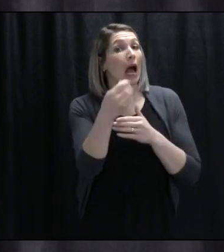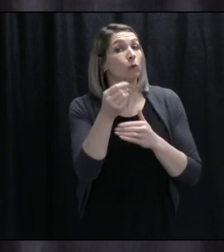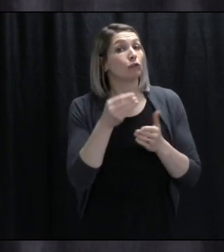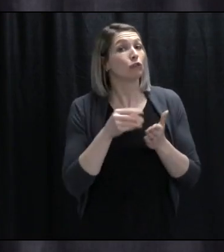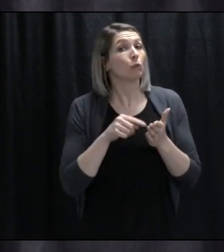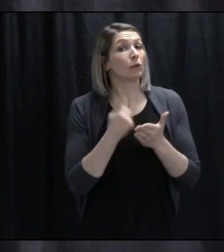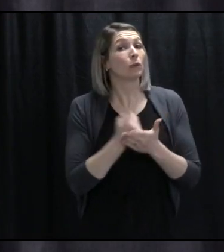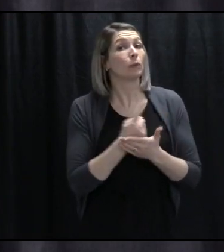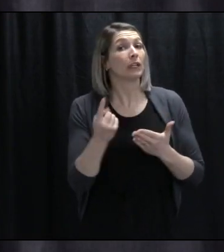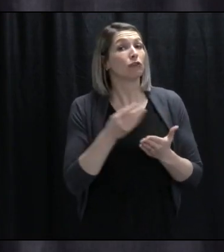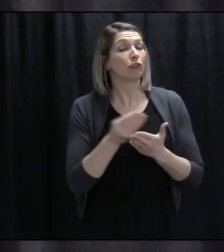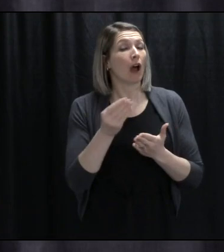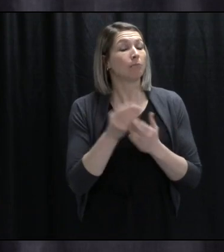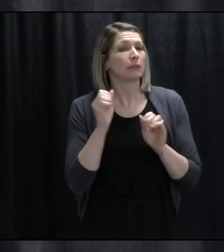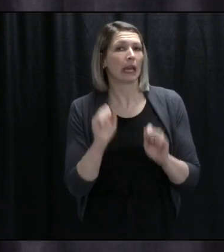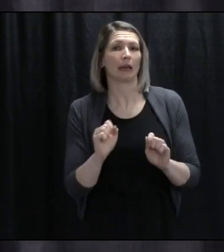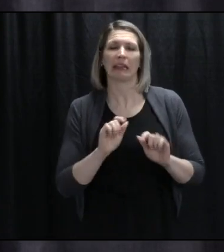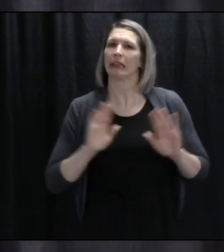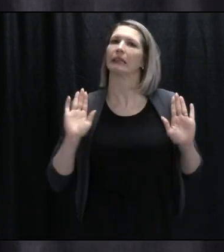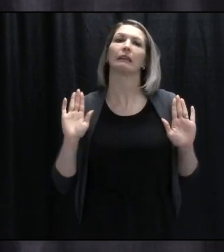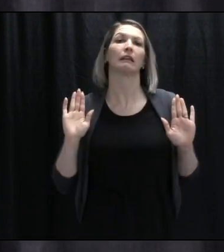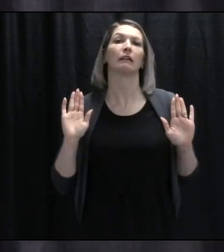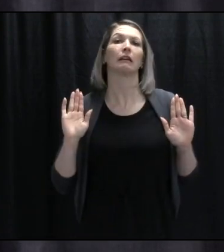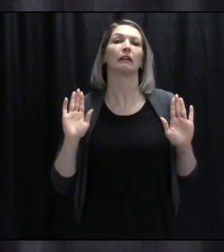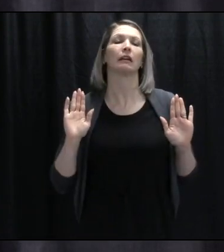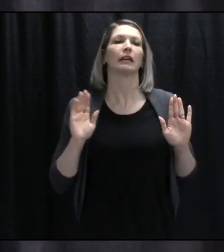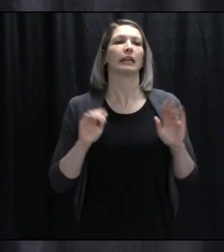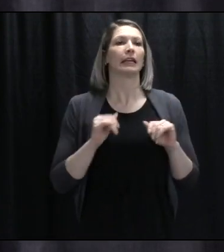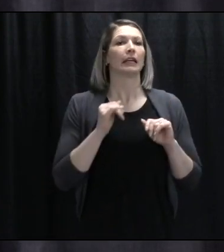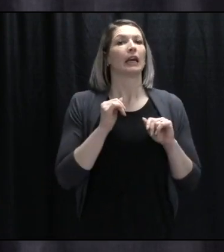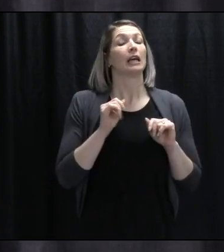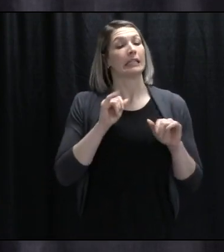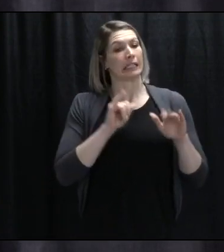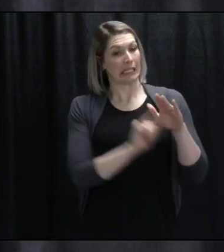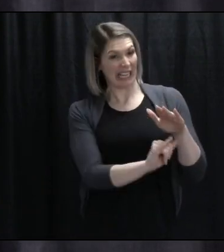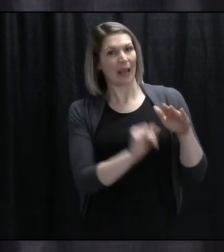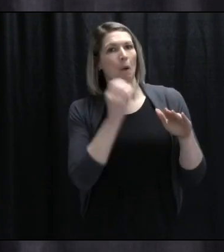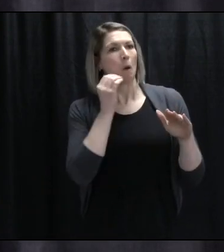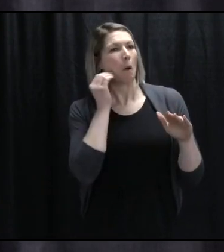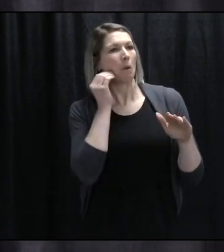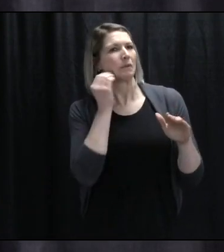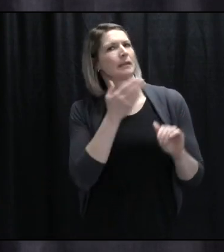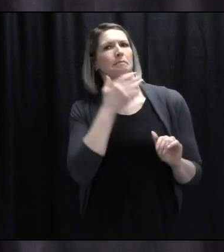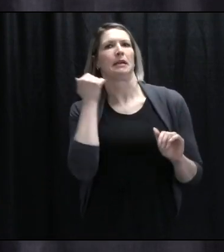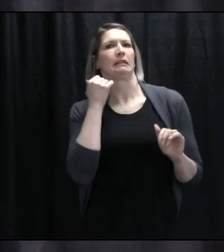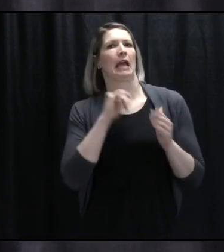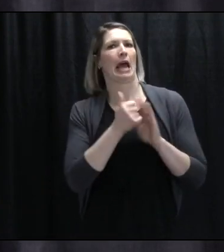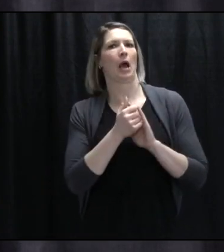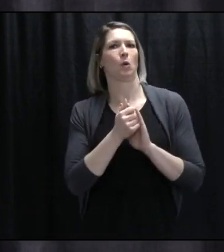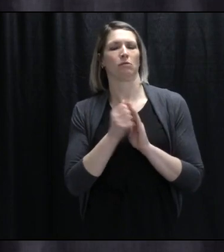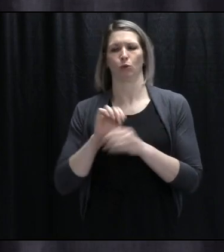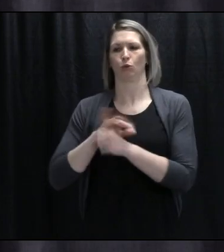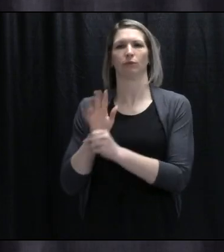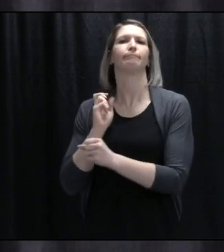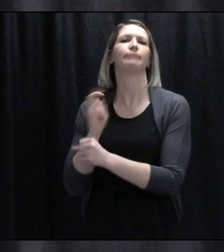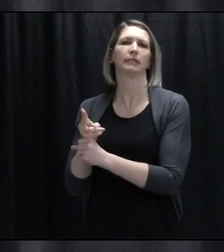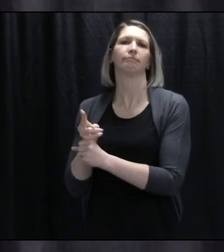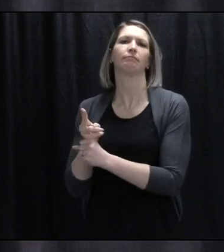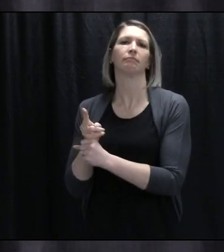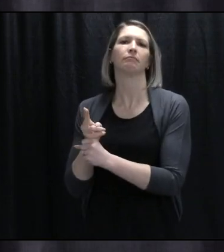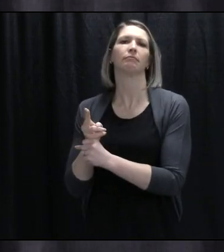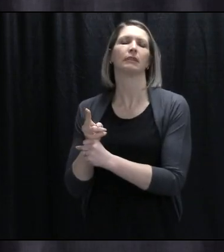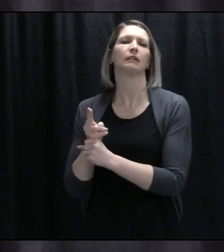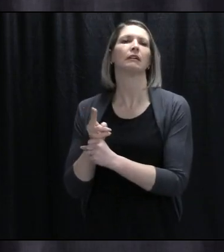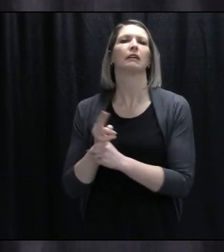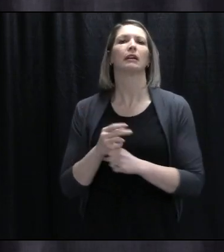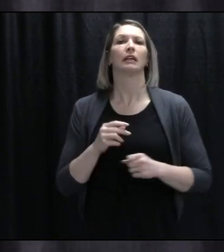In fact, staying at home as much as possible and only going out when absolutely necessary is our best defense against COVID-19. This